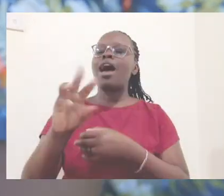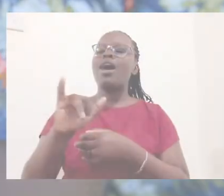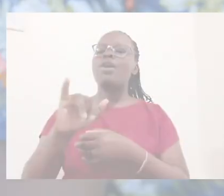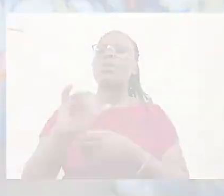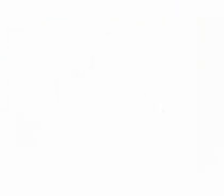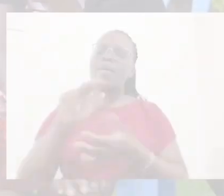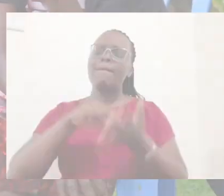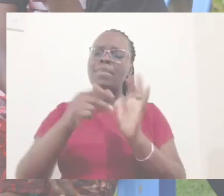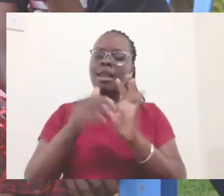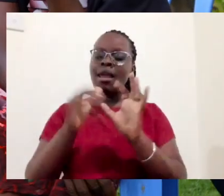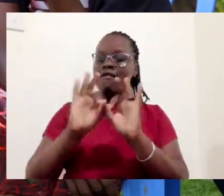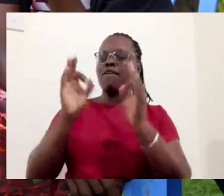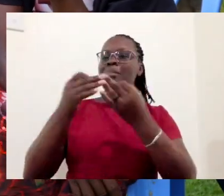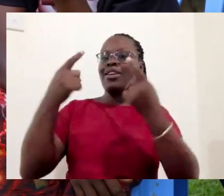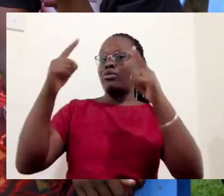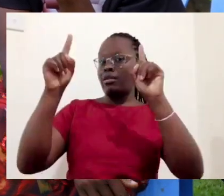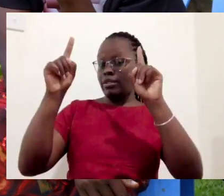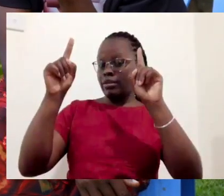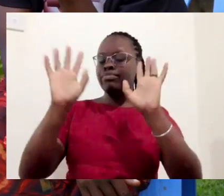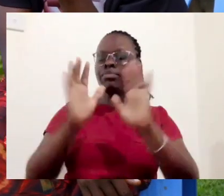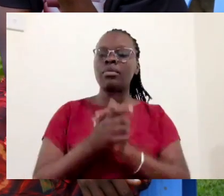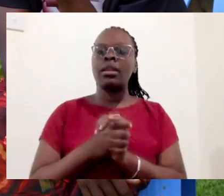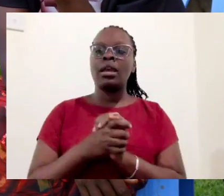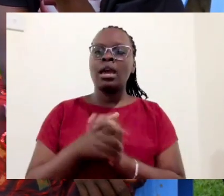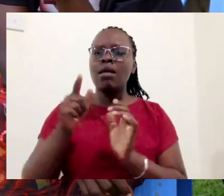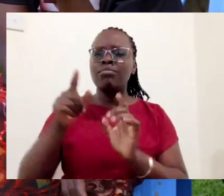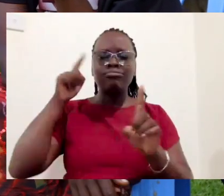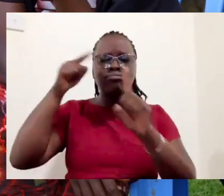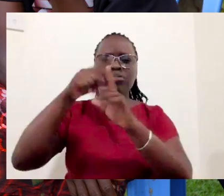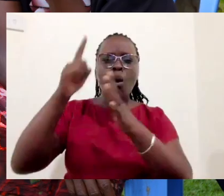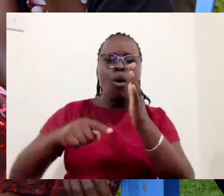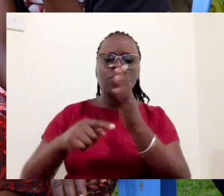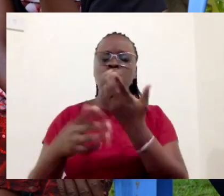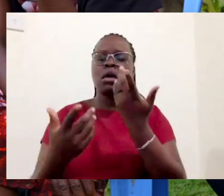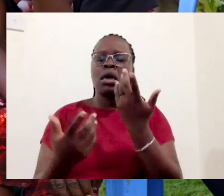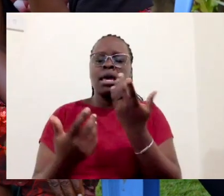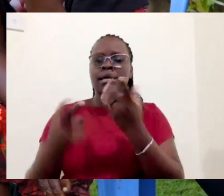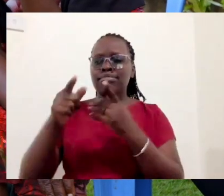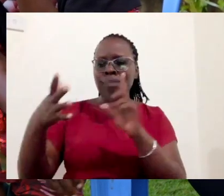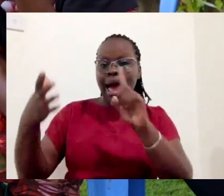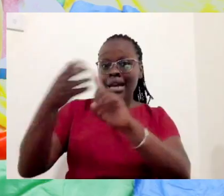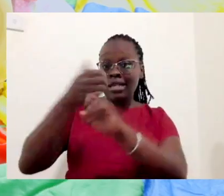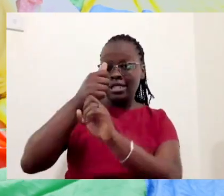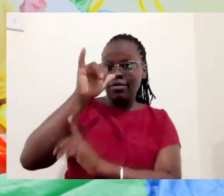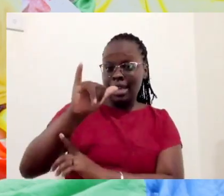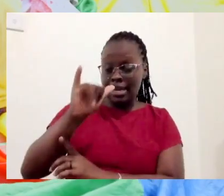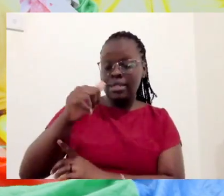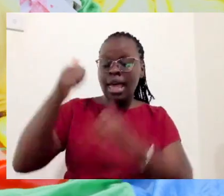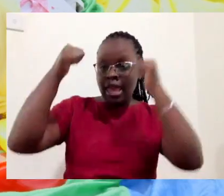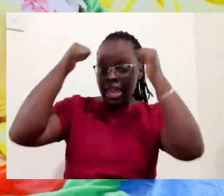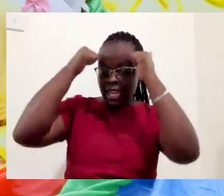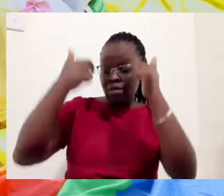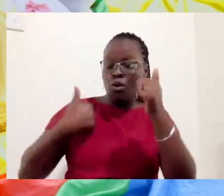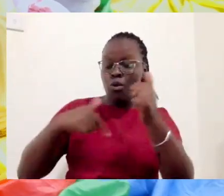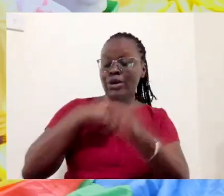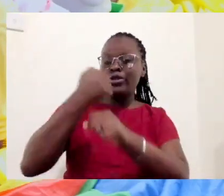Elimu Familia Stawi was to enhance early childhood development and education. And to achieve that, at